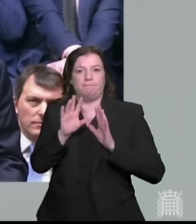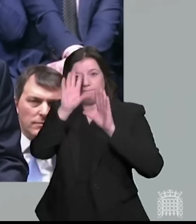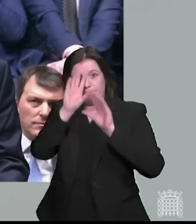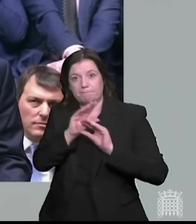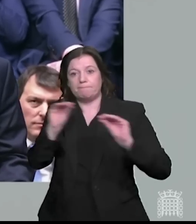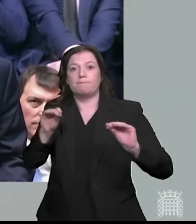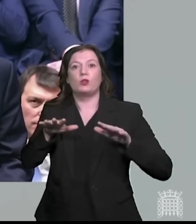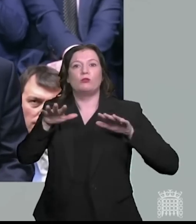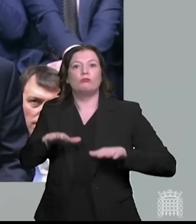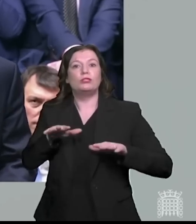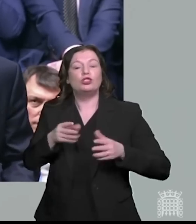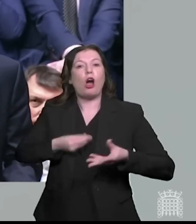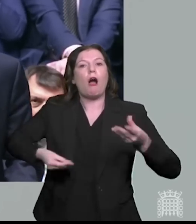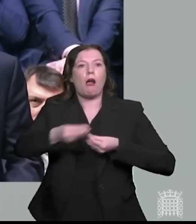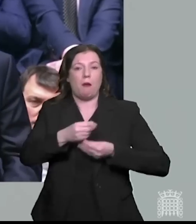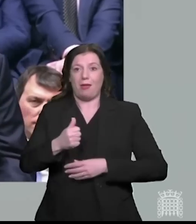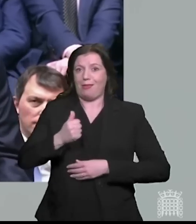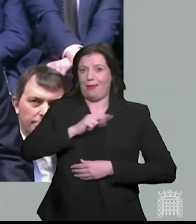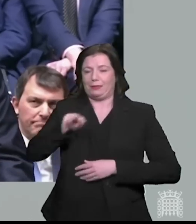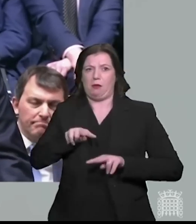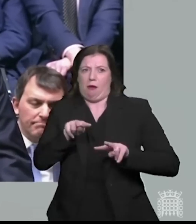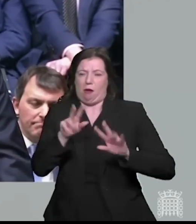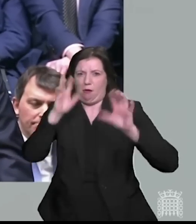is proving the doubters wrong.